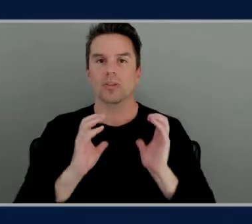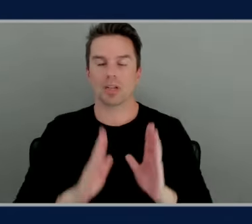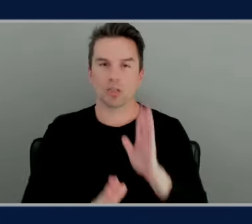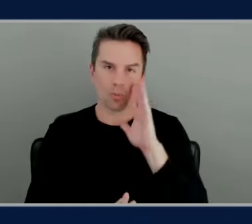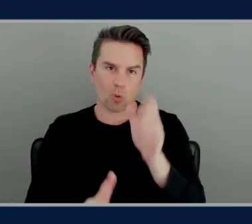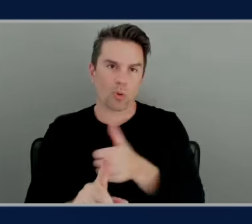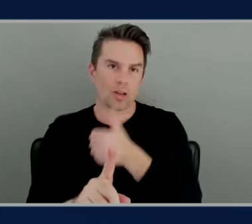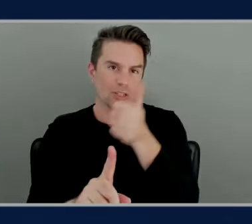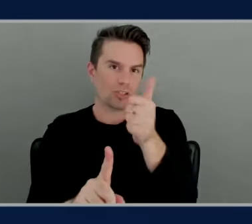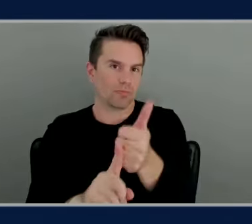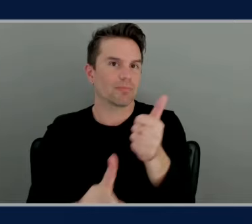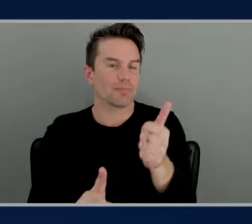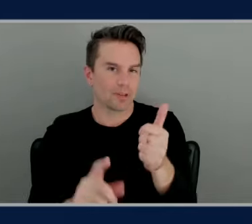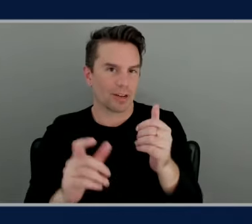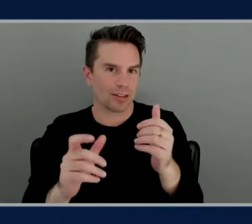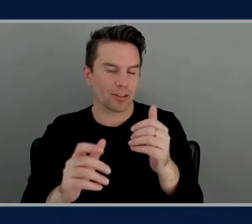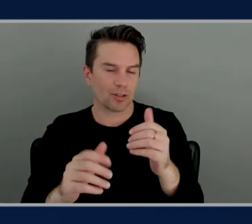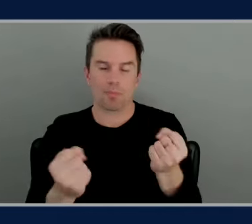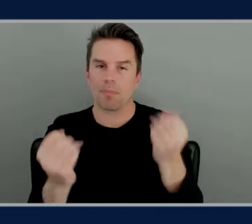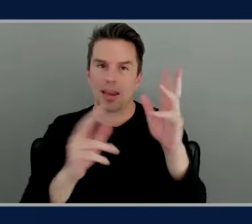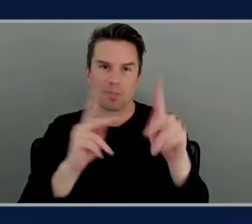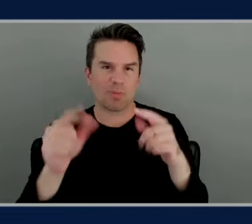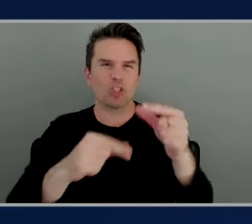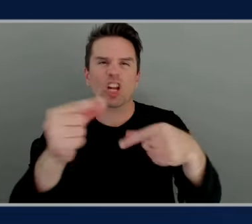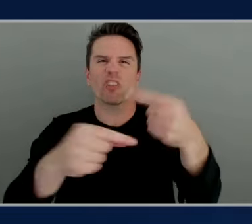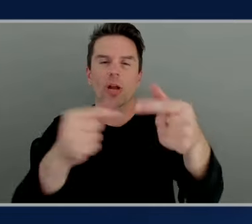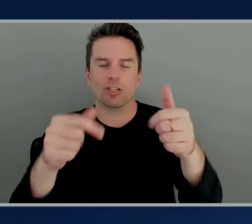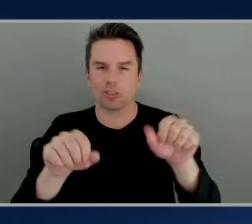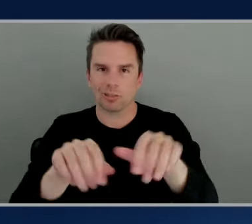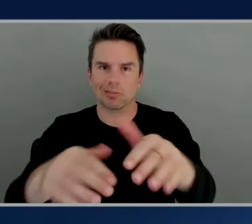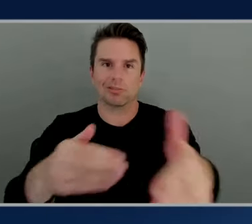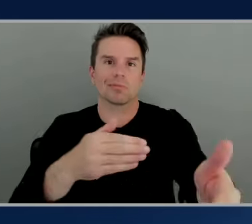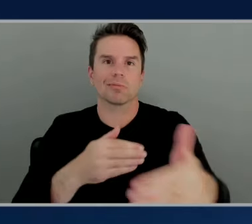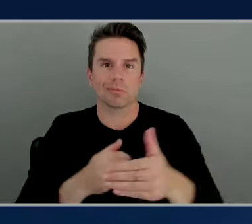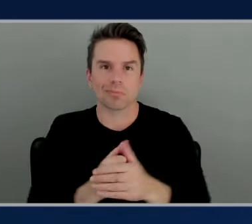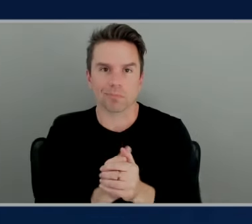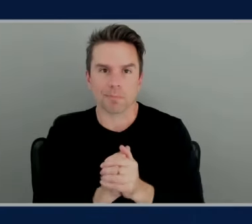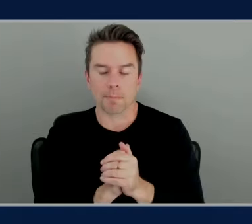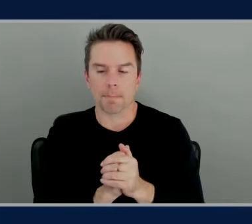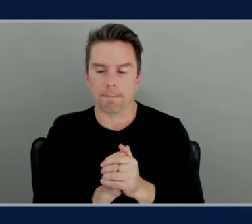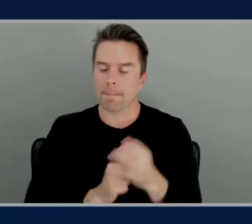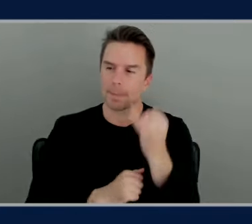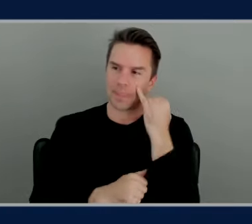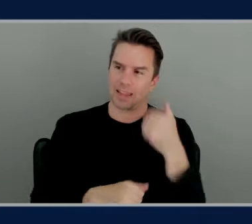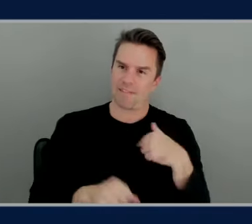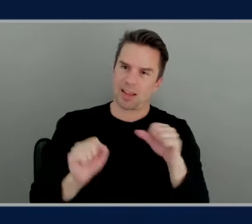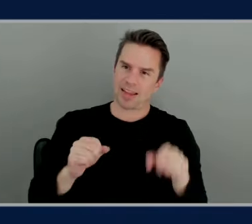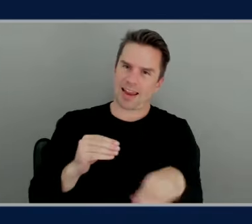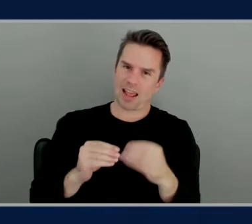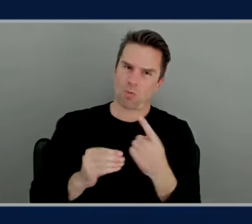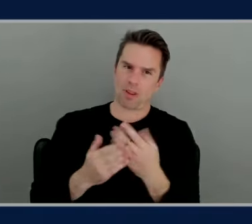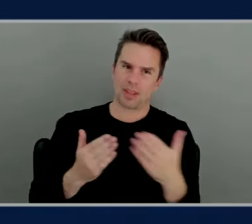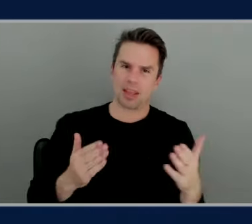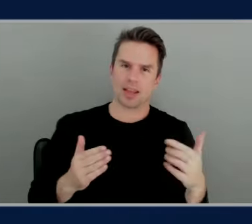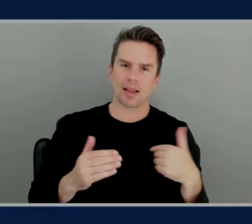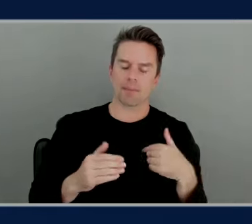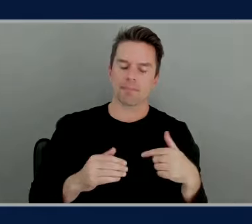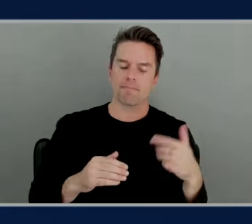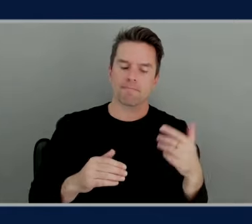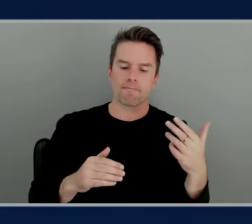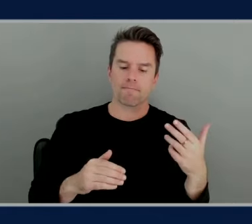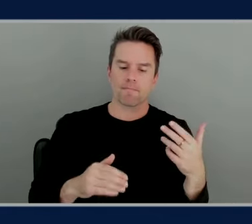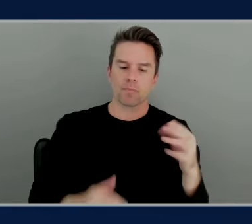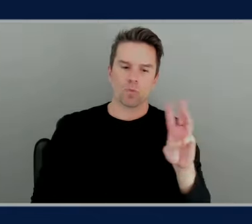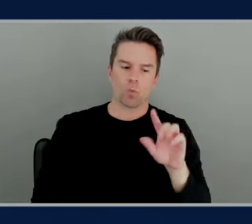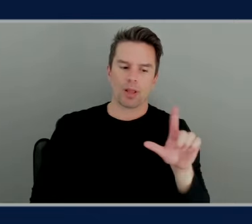sure. Yeah. And if I can add, I think I'll make a hook to Will's presentation earlier today, because I think there are two